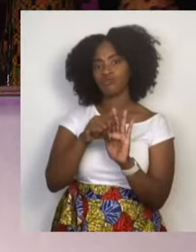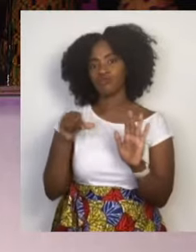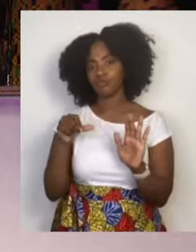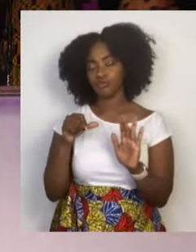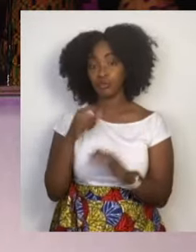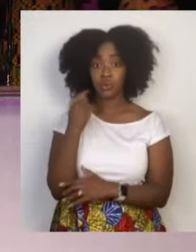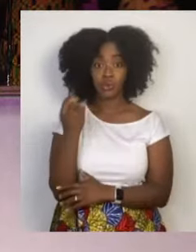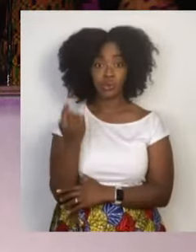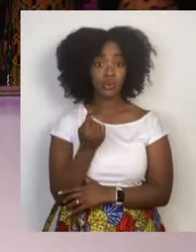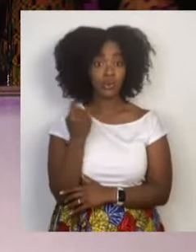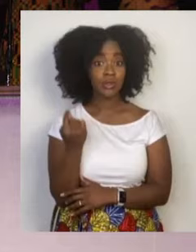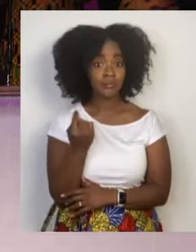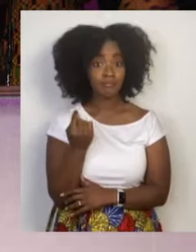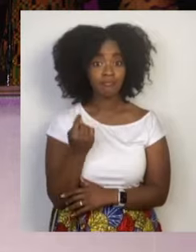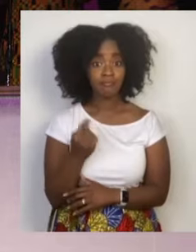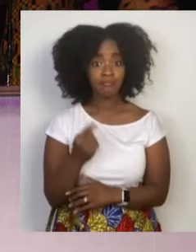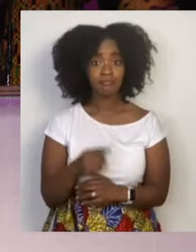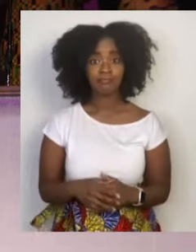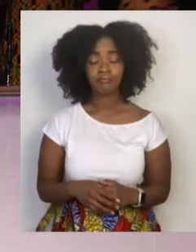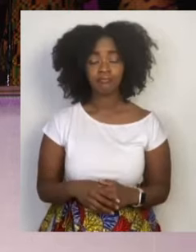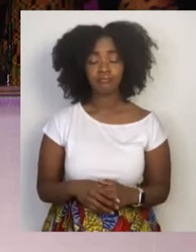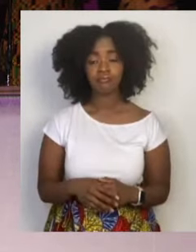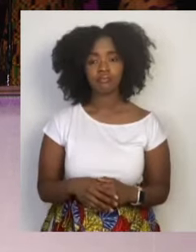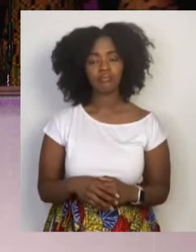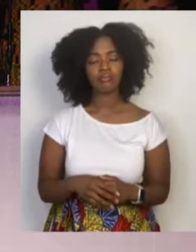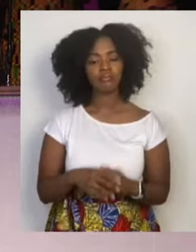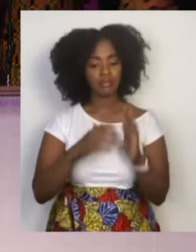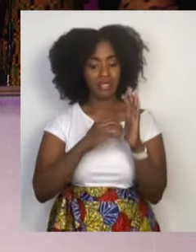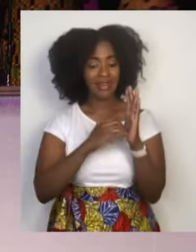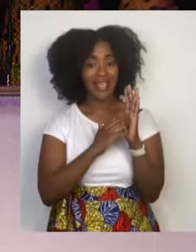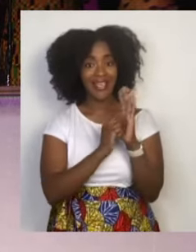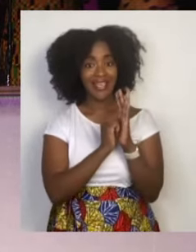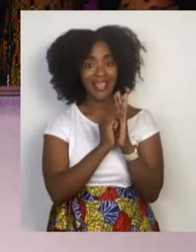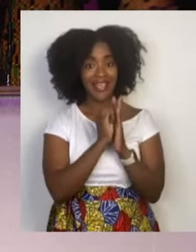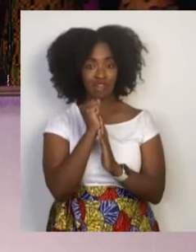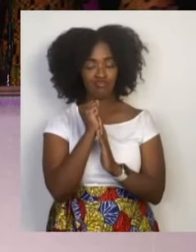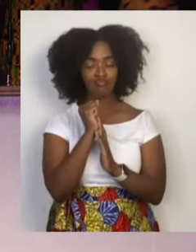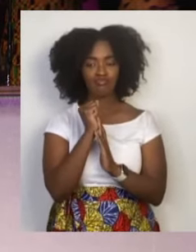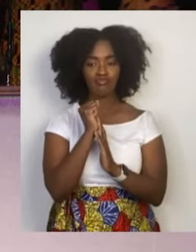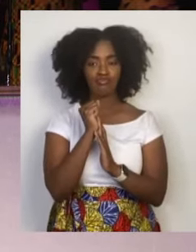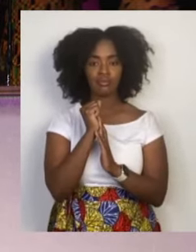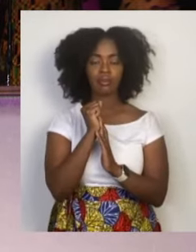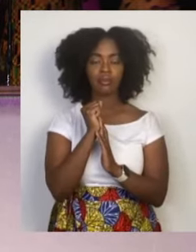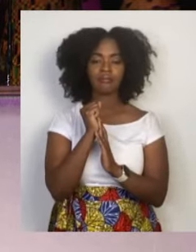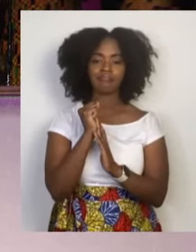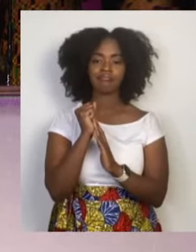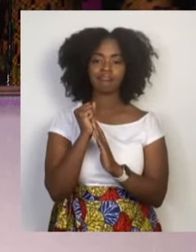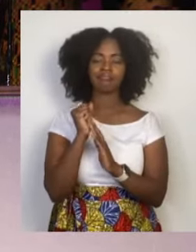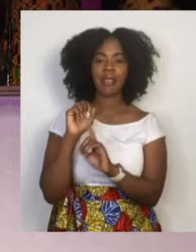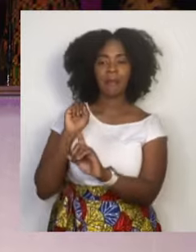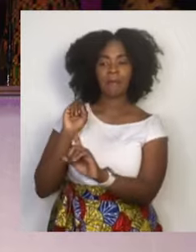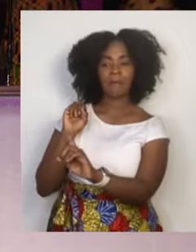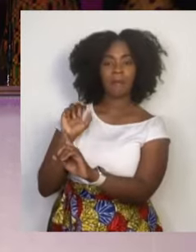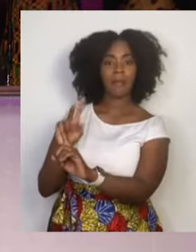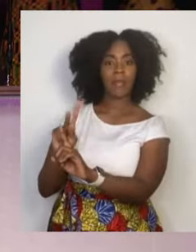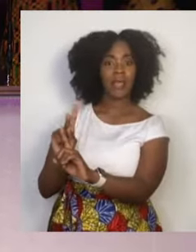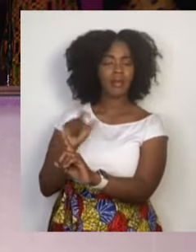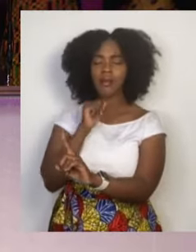The cancer has returned. And I don't say his cancer because it ain't his.